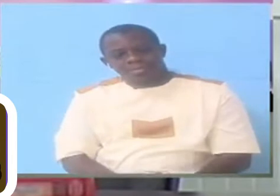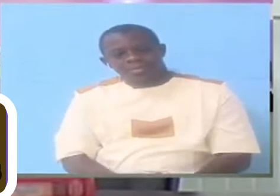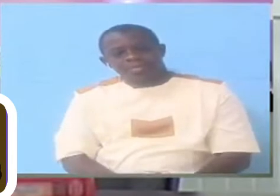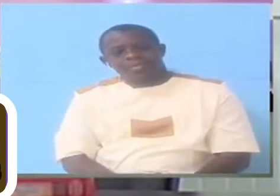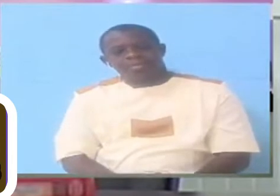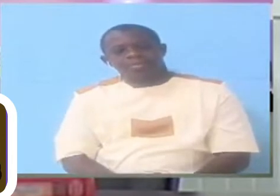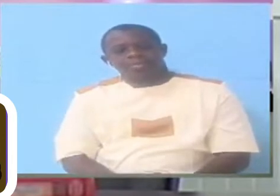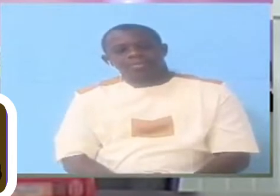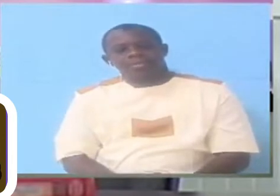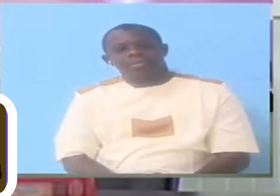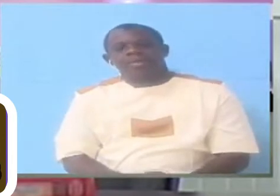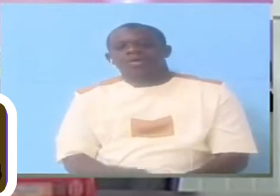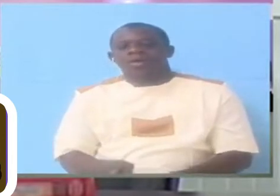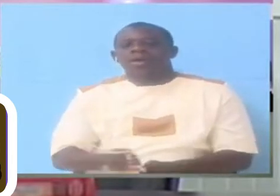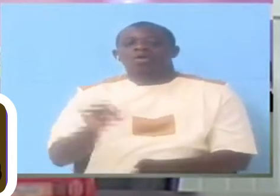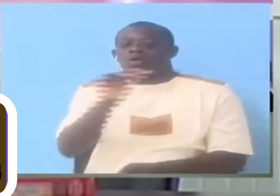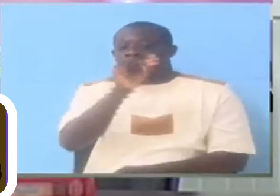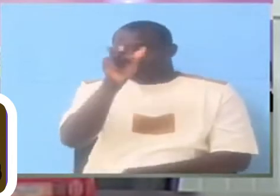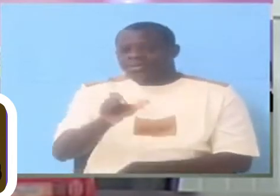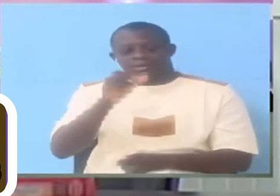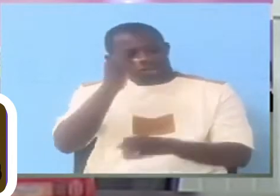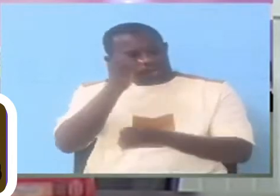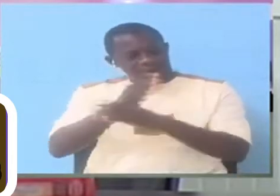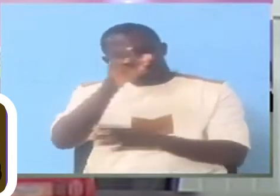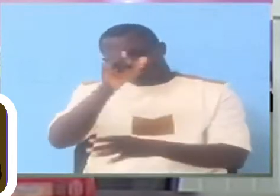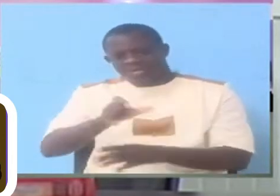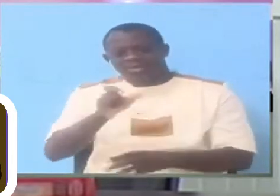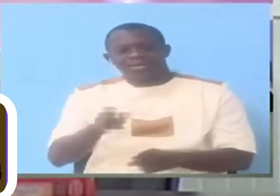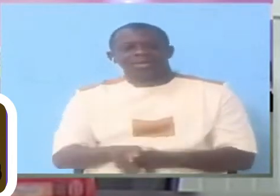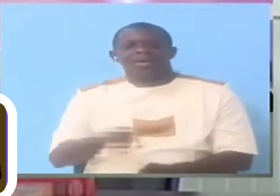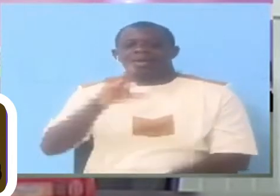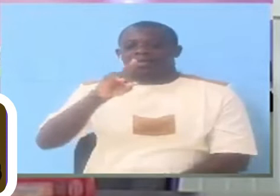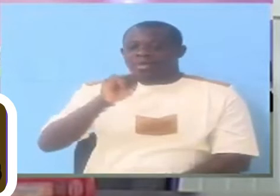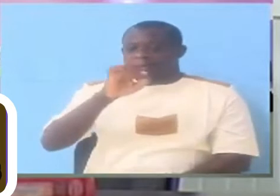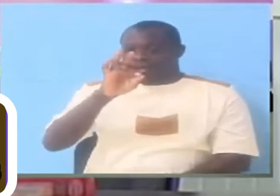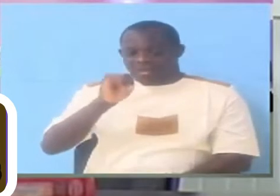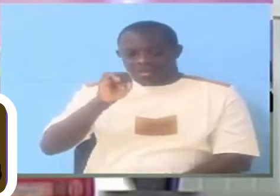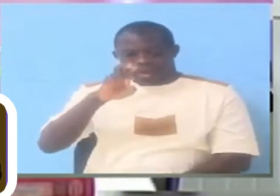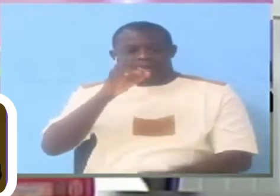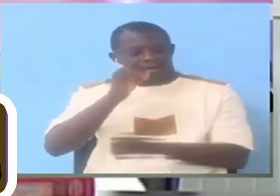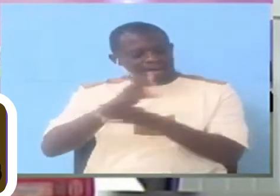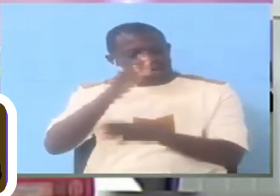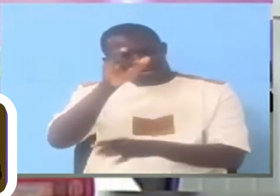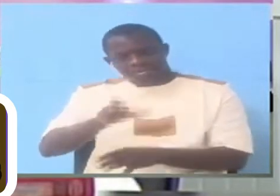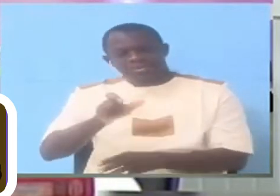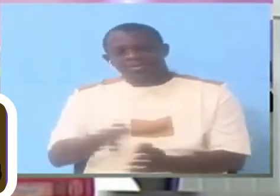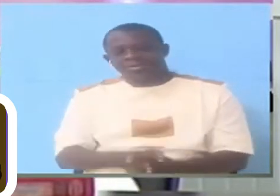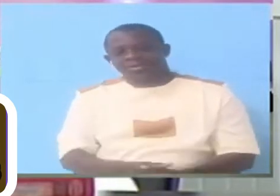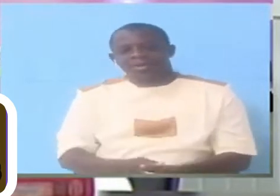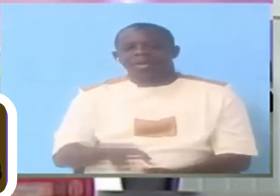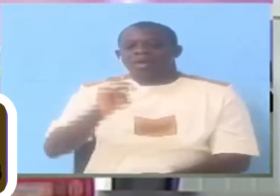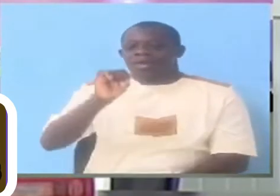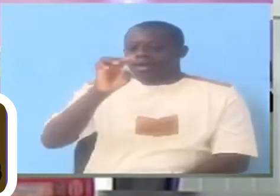Kierer Martin, Ghanaian. Peter Mensah, Ghanaian. Emmanuel